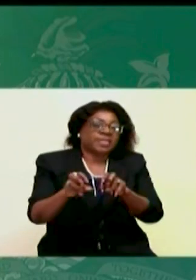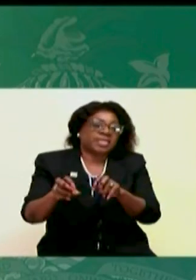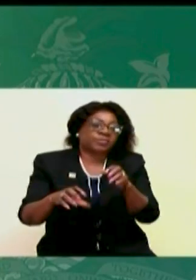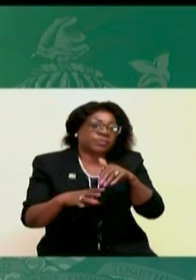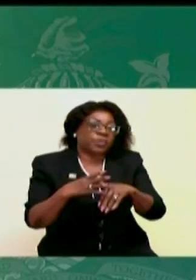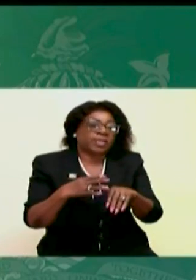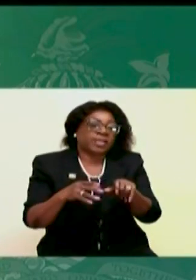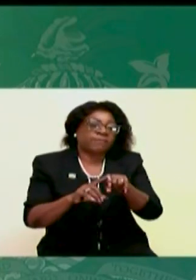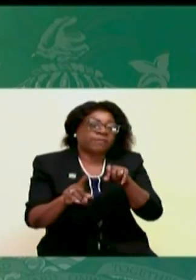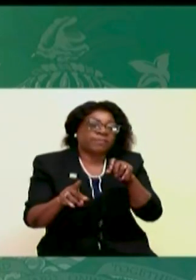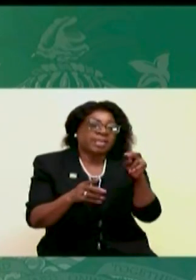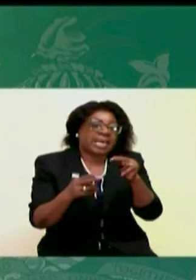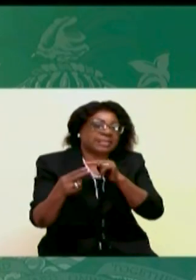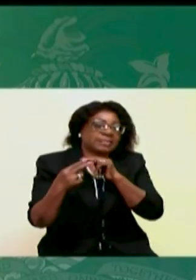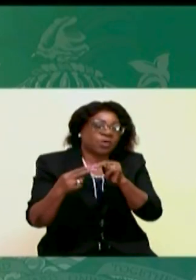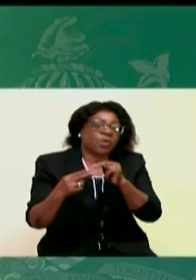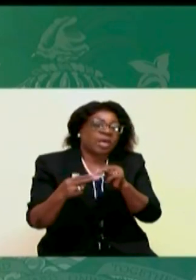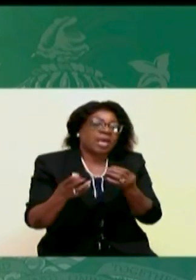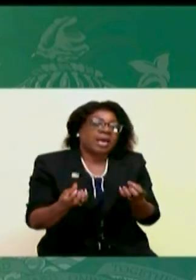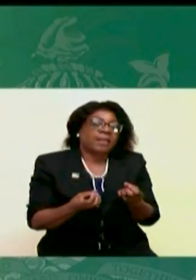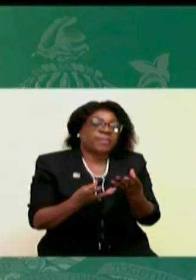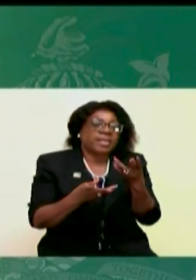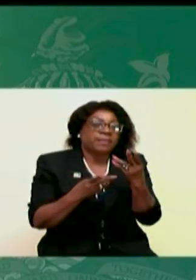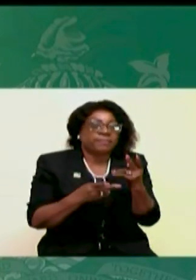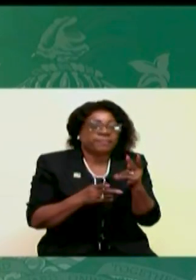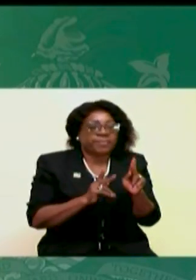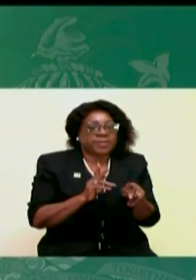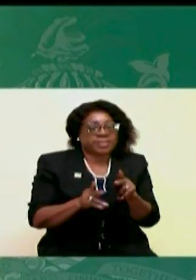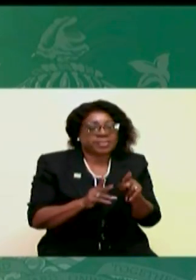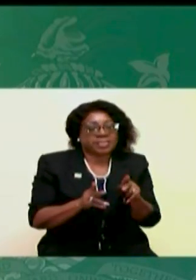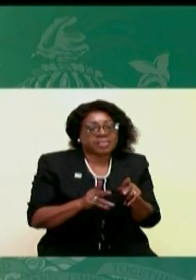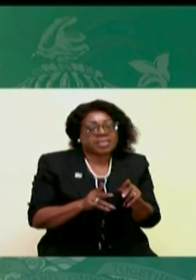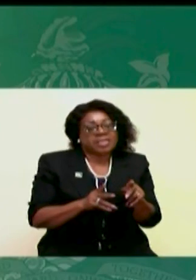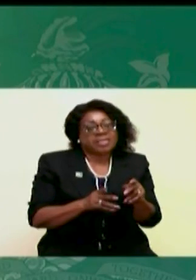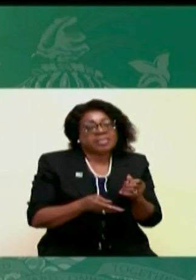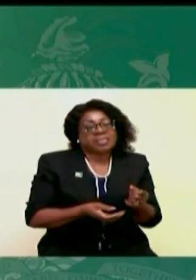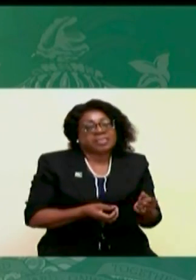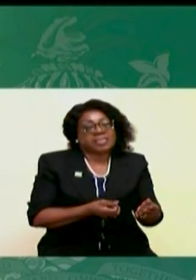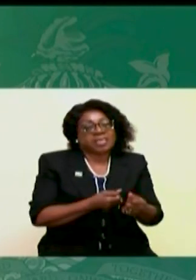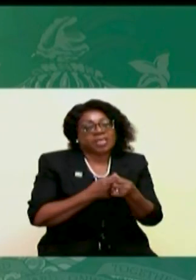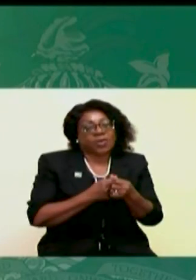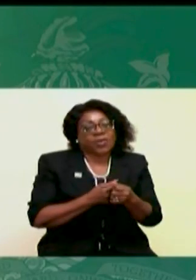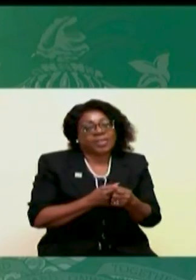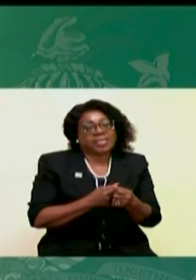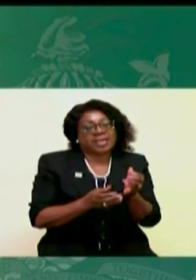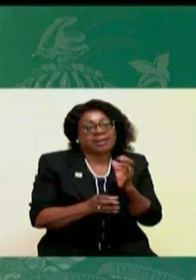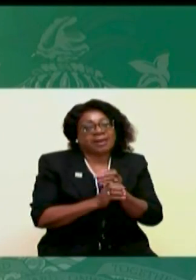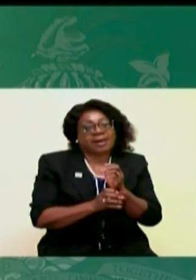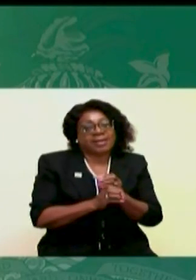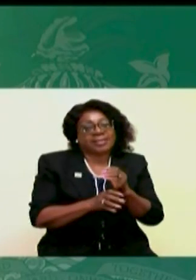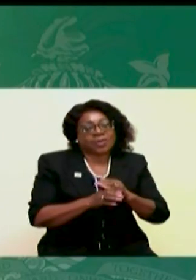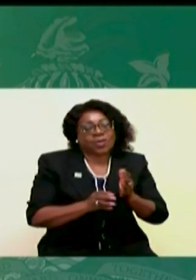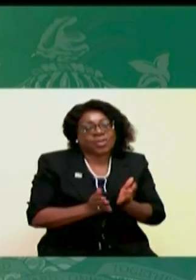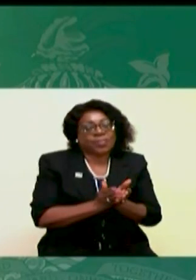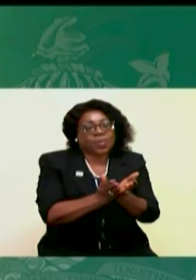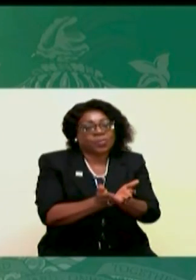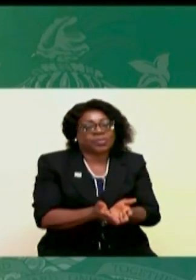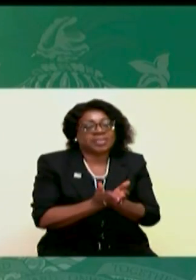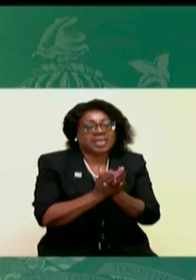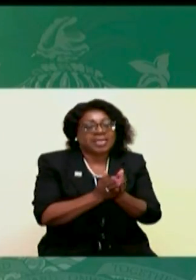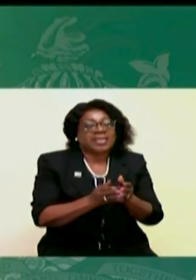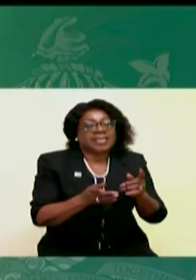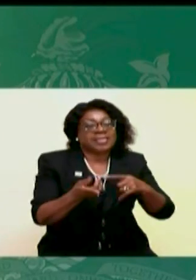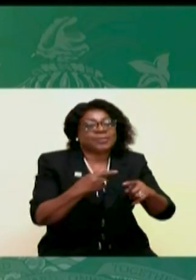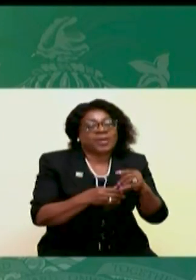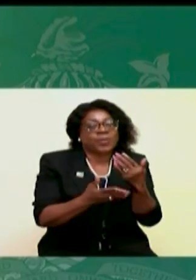from Nassau, and many persons secured their vehicles on several mail boats. Of course, this bode well,